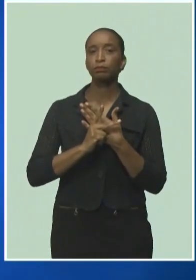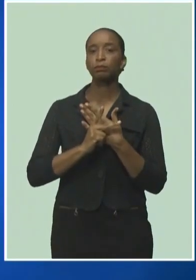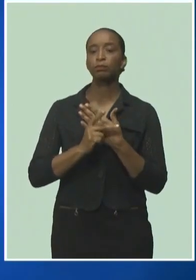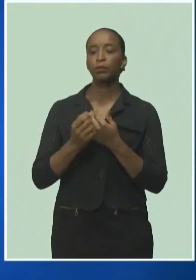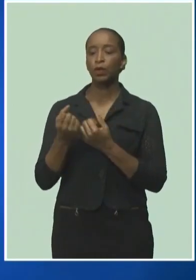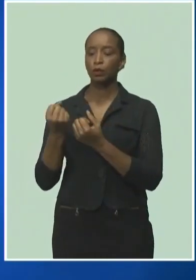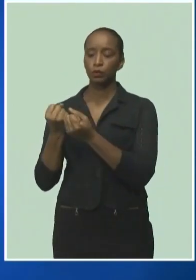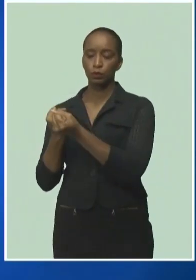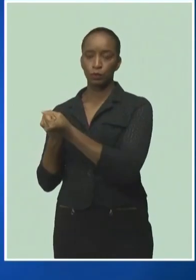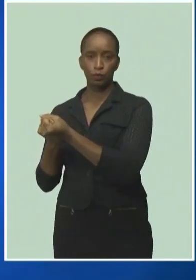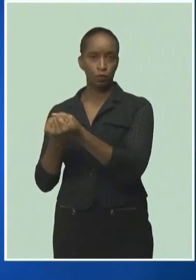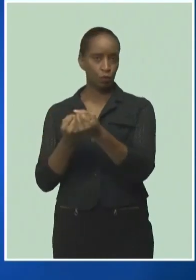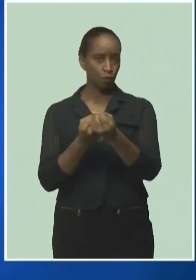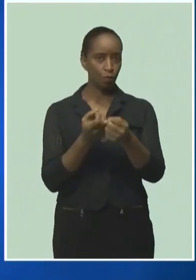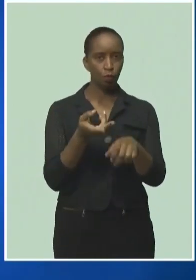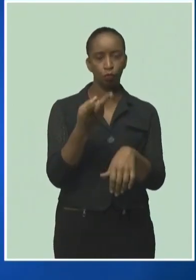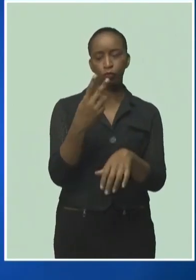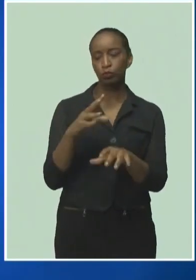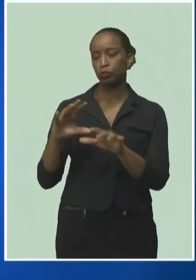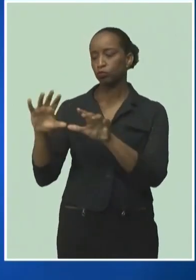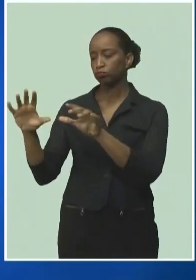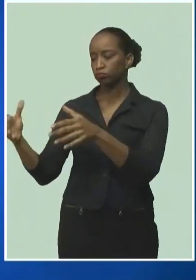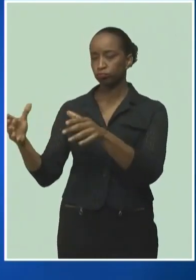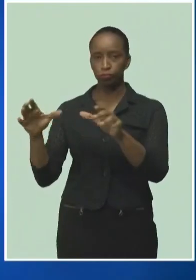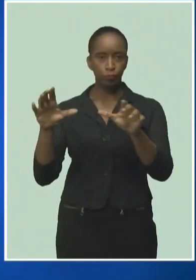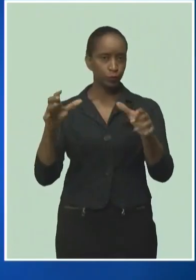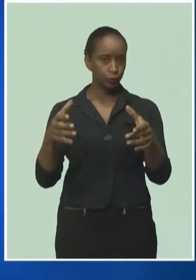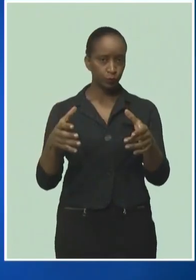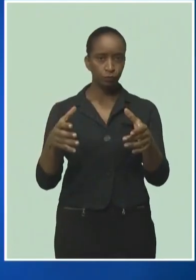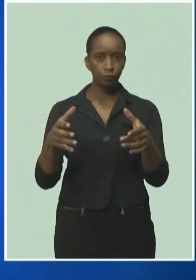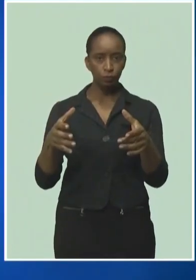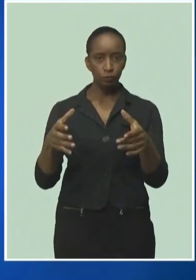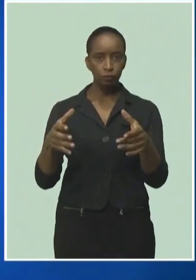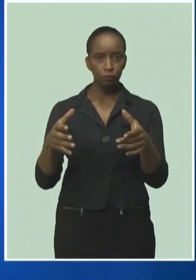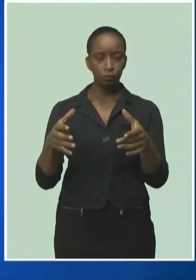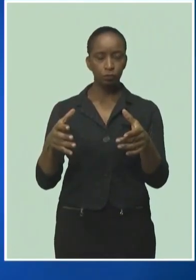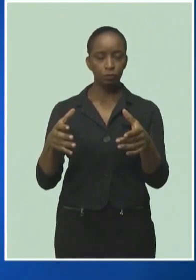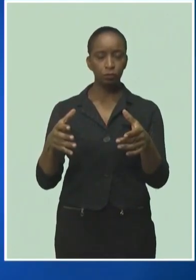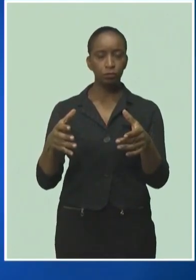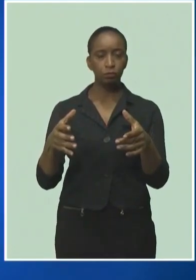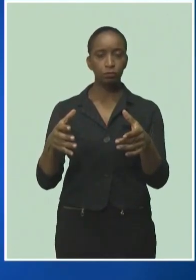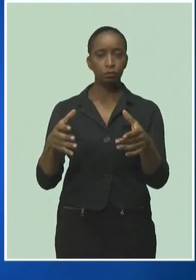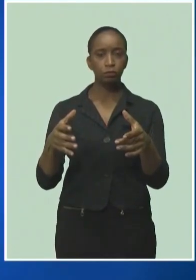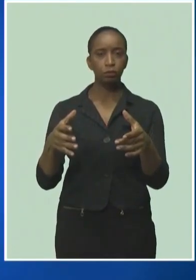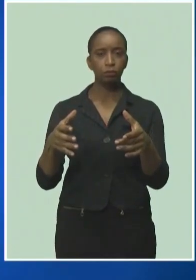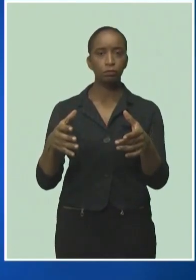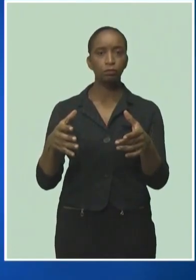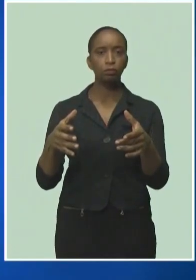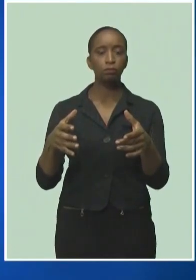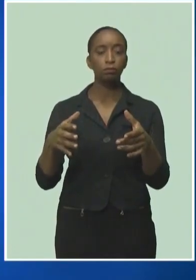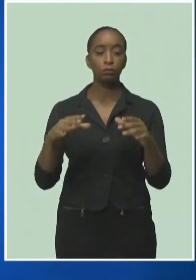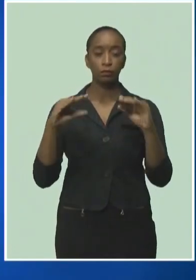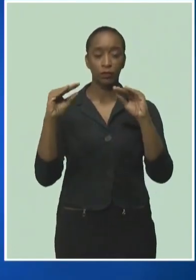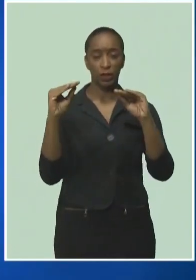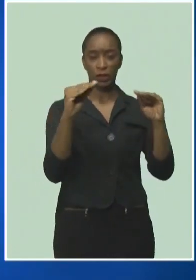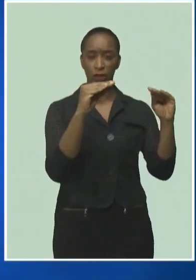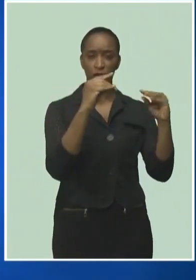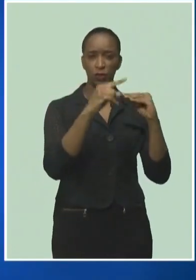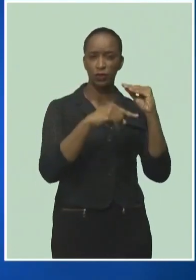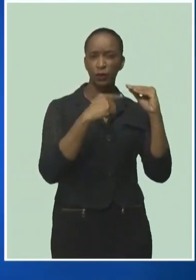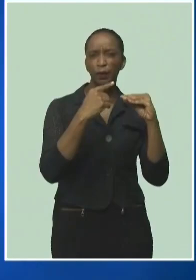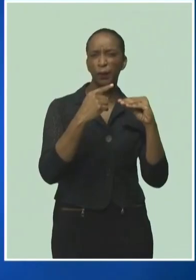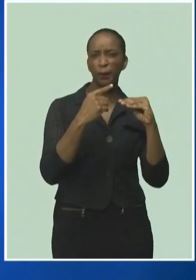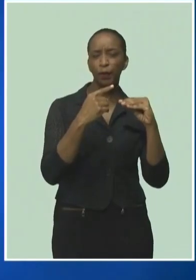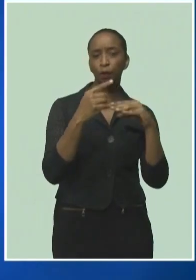the largest organizations in Barbados who are supporting and advocating for diabetes